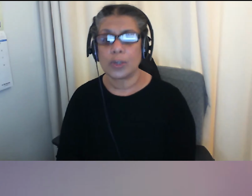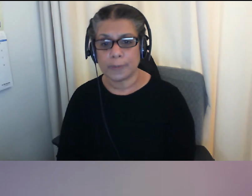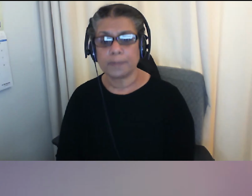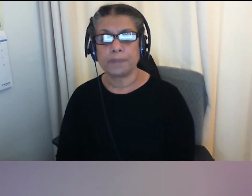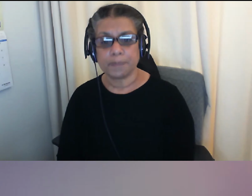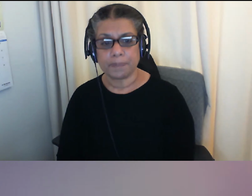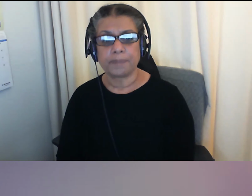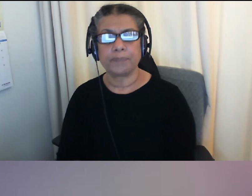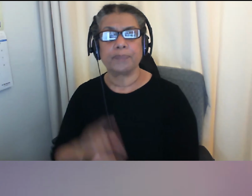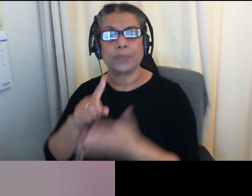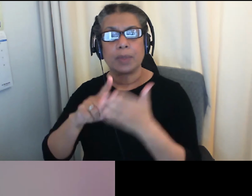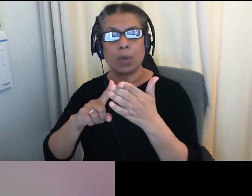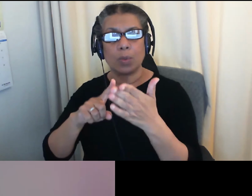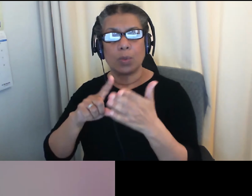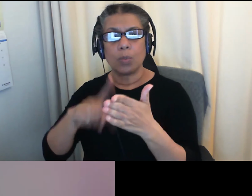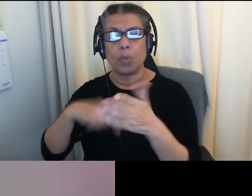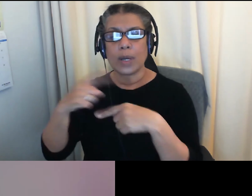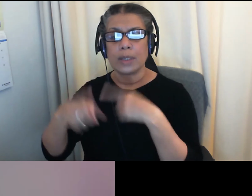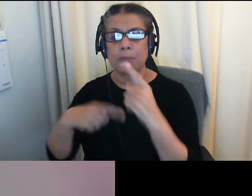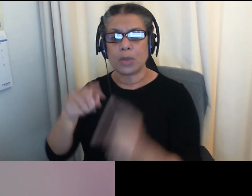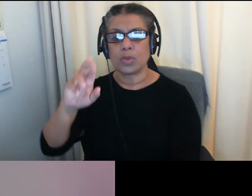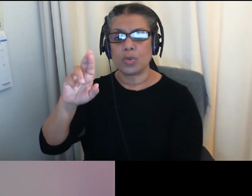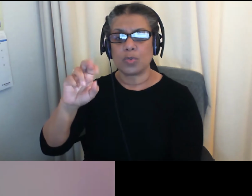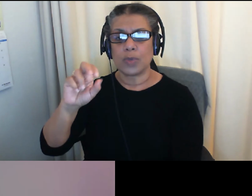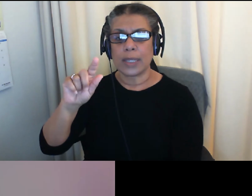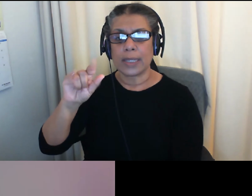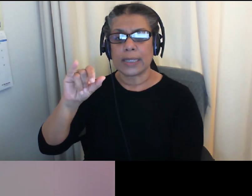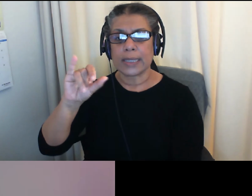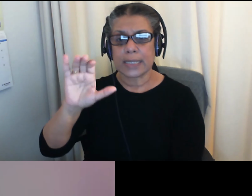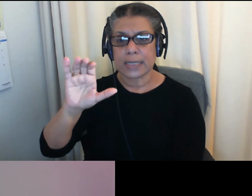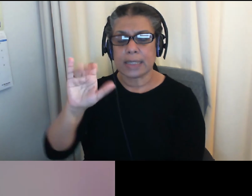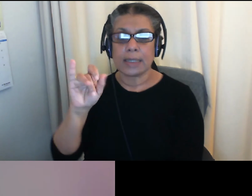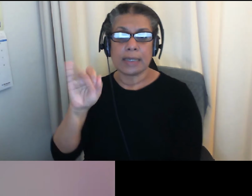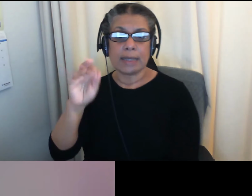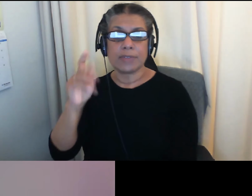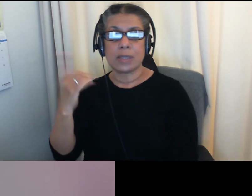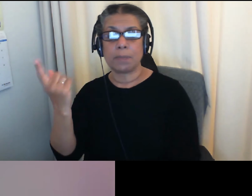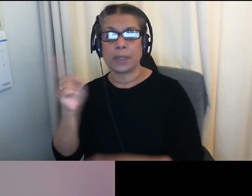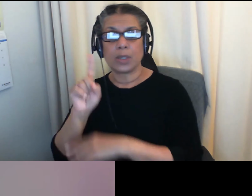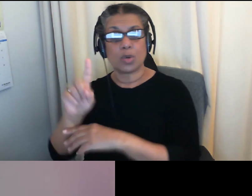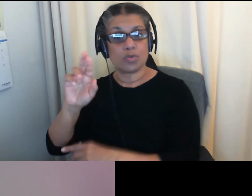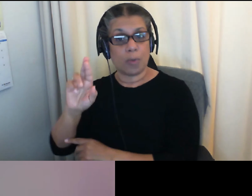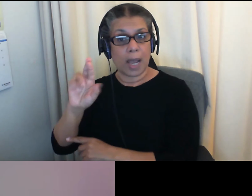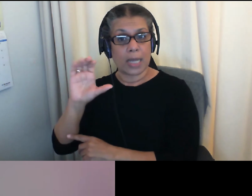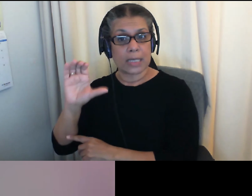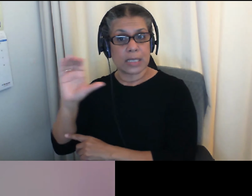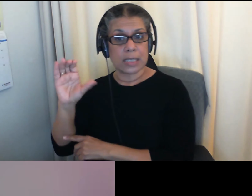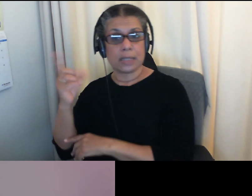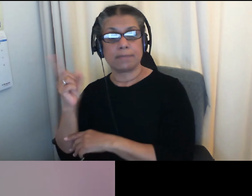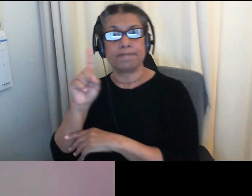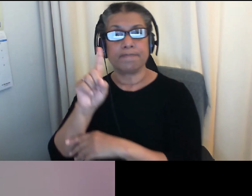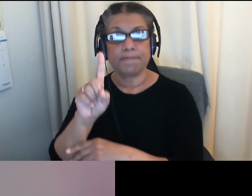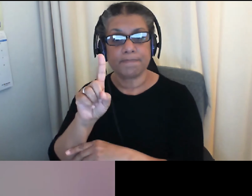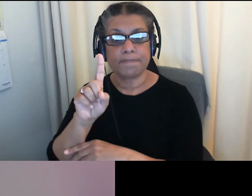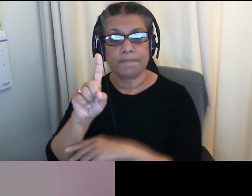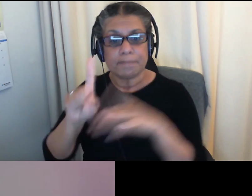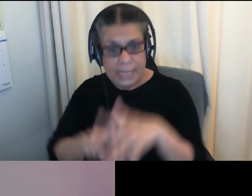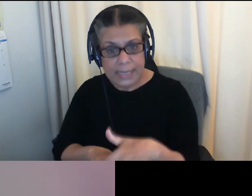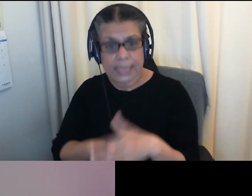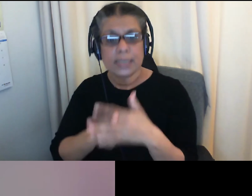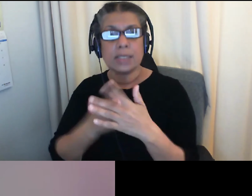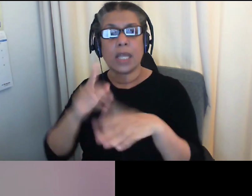So what about the realistic self-assessment part? So if somebody walks through the door of an RCC and they're now really starting on their